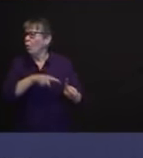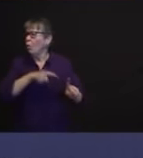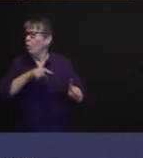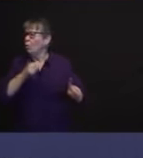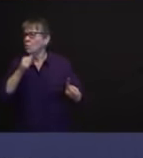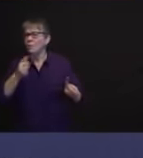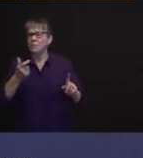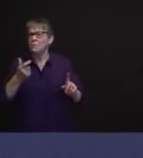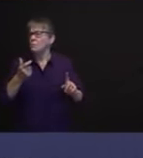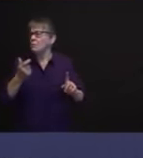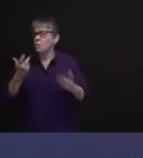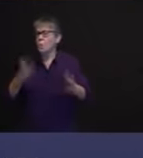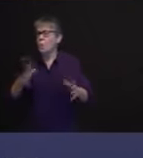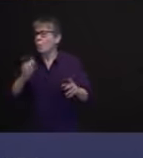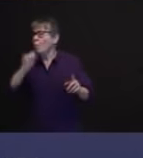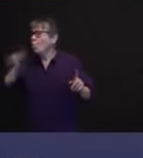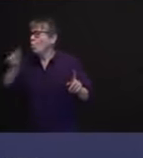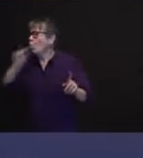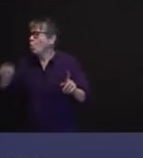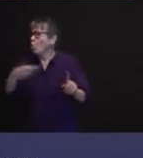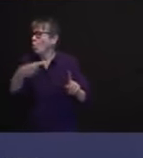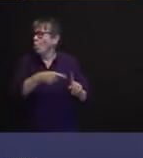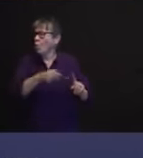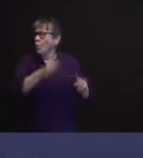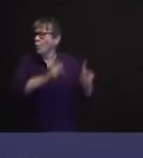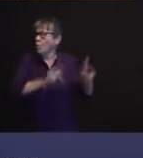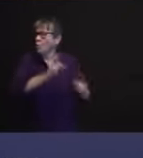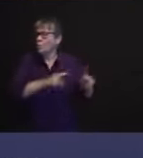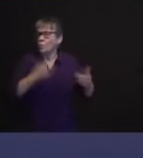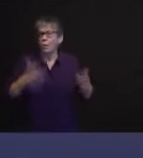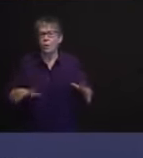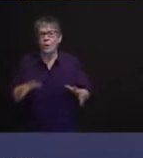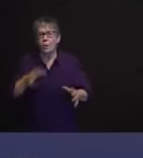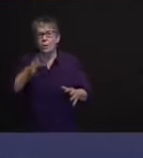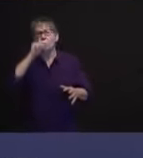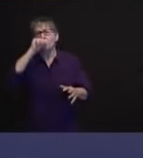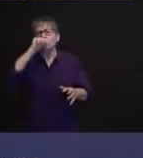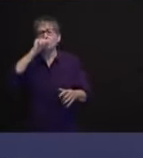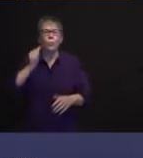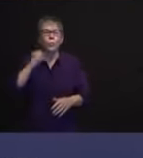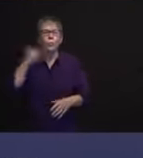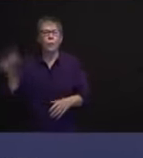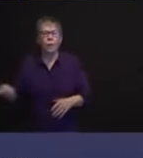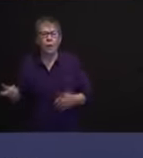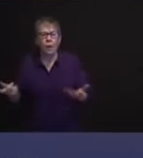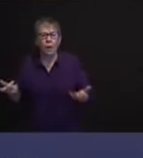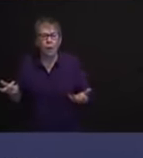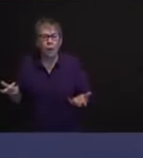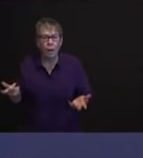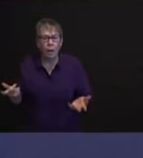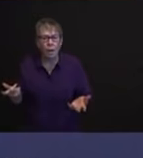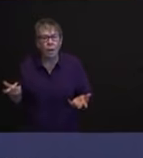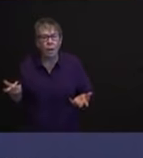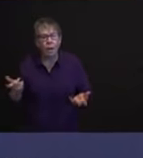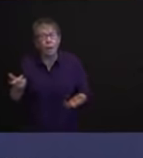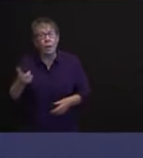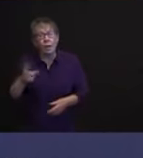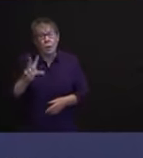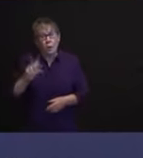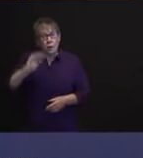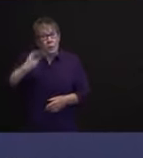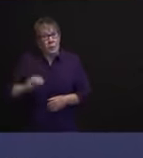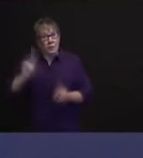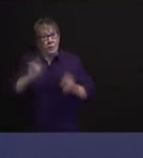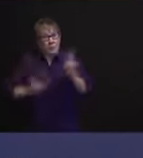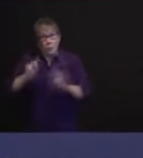off to the 31% of the folks who are doing the right thing and cooperating and begging the 69% who are not. It's a data point we